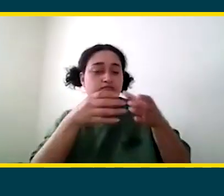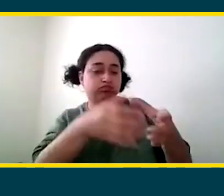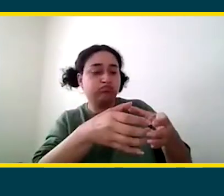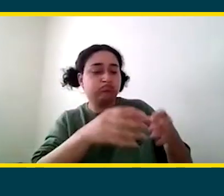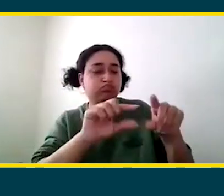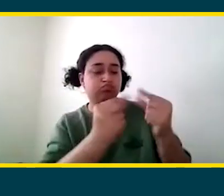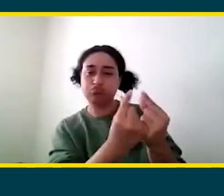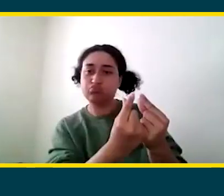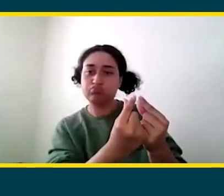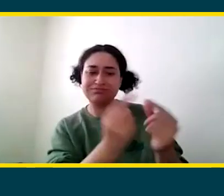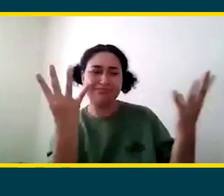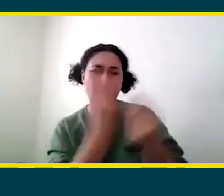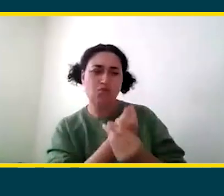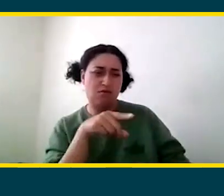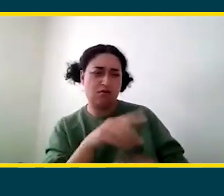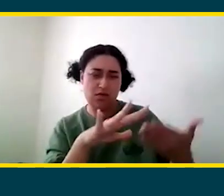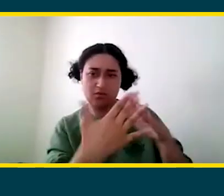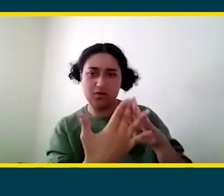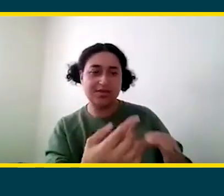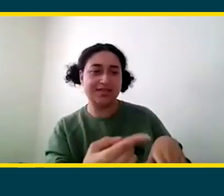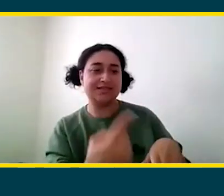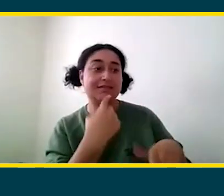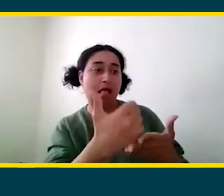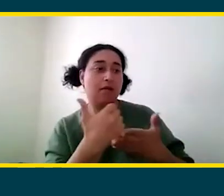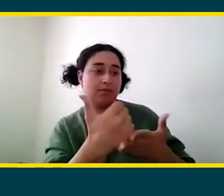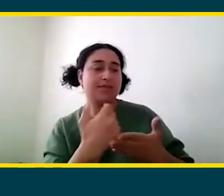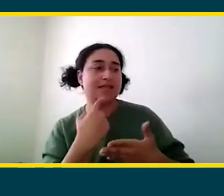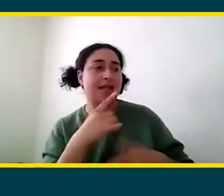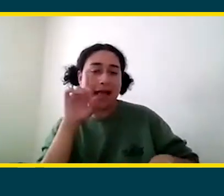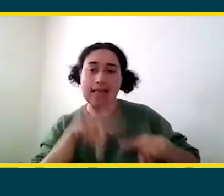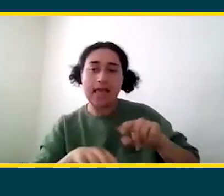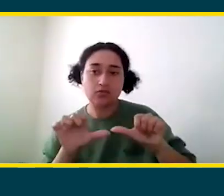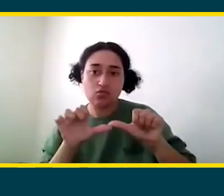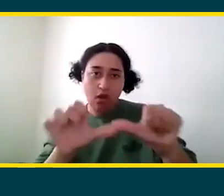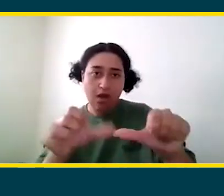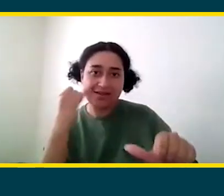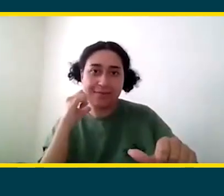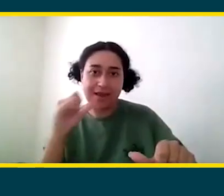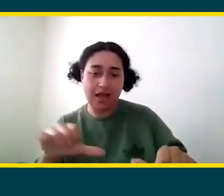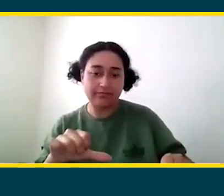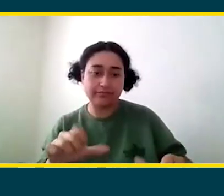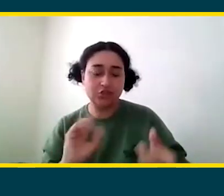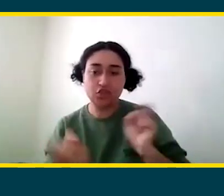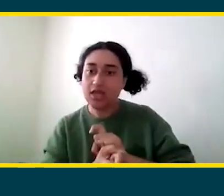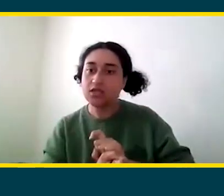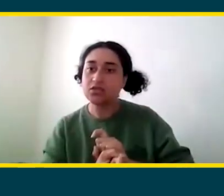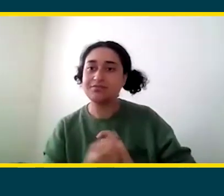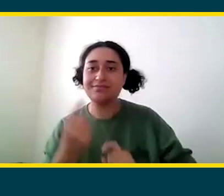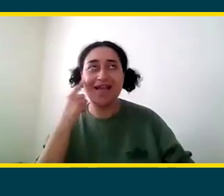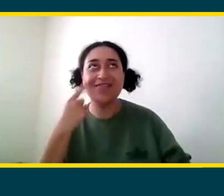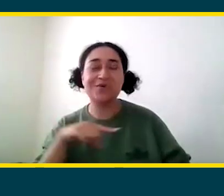like, I have to do this or I'm not going to survive it. I don't know. I just think we're cool